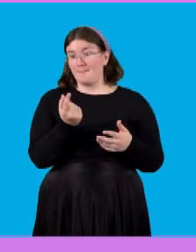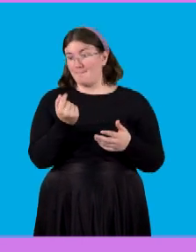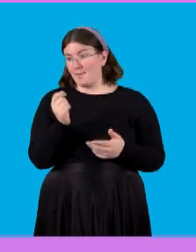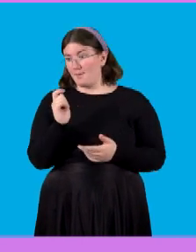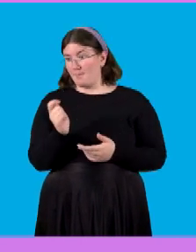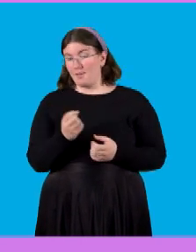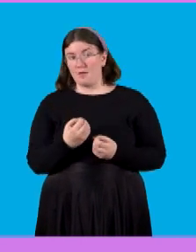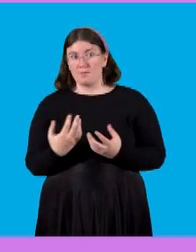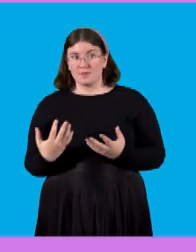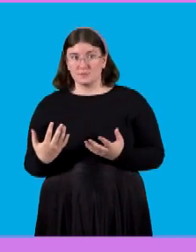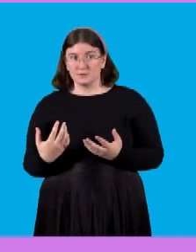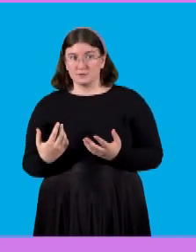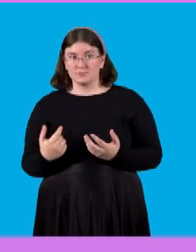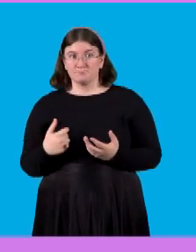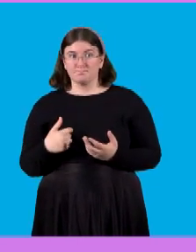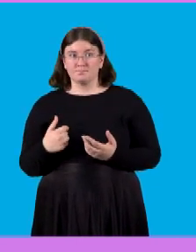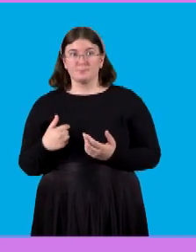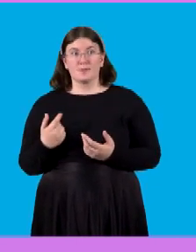take my VAT exclusive amount,